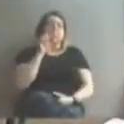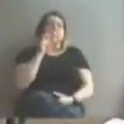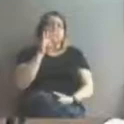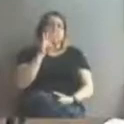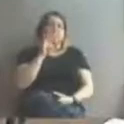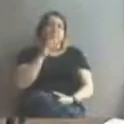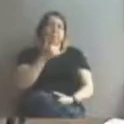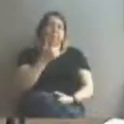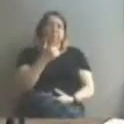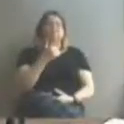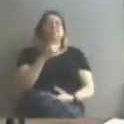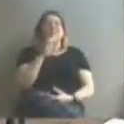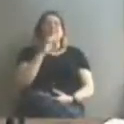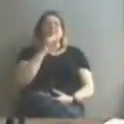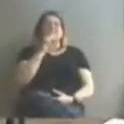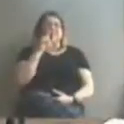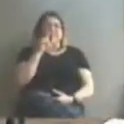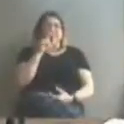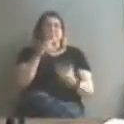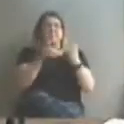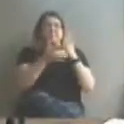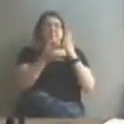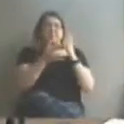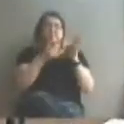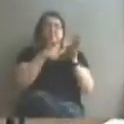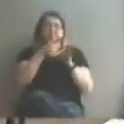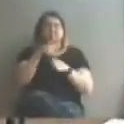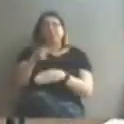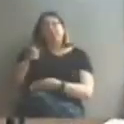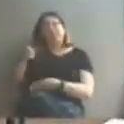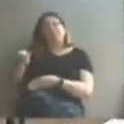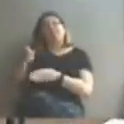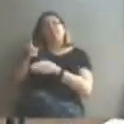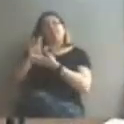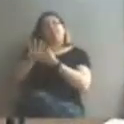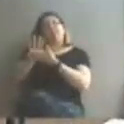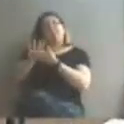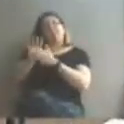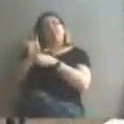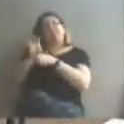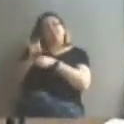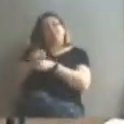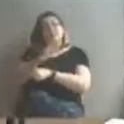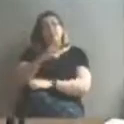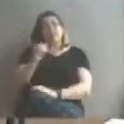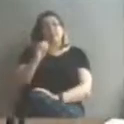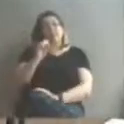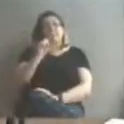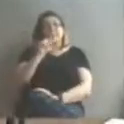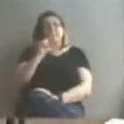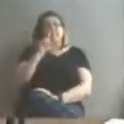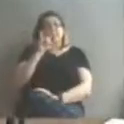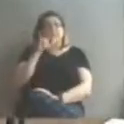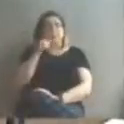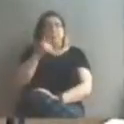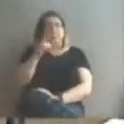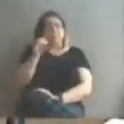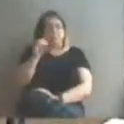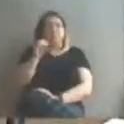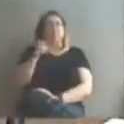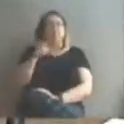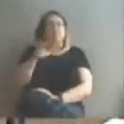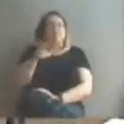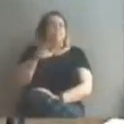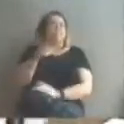Intake Center Specialist, Eli Beardsley, ESL Academic Program Consultant, and Ricky Santiago, Programs Manager of Louisville